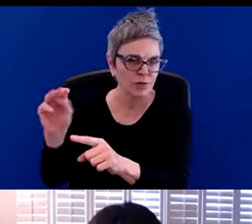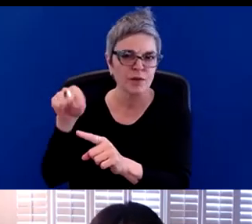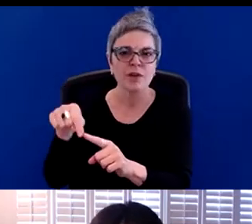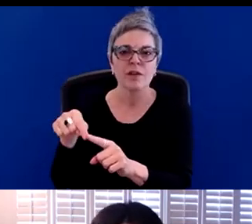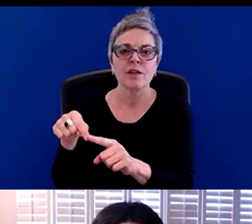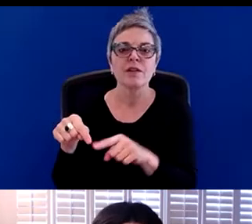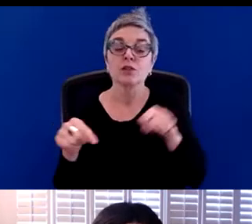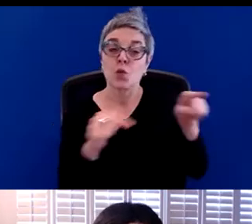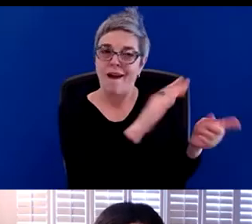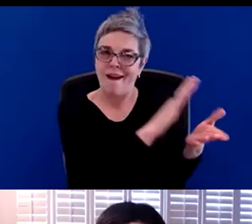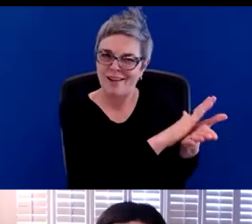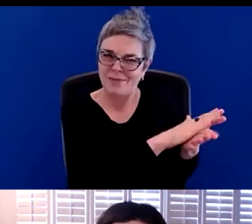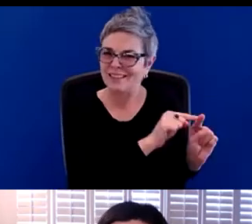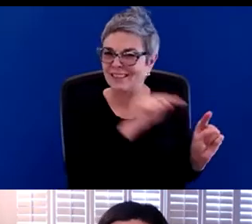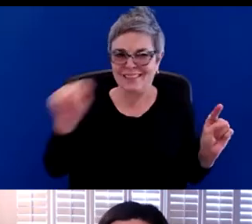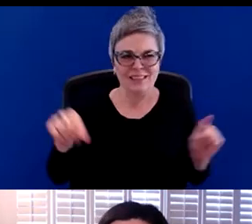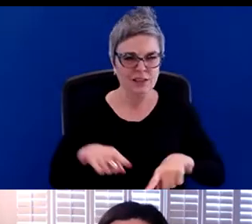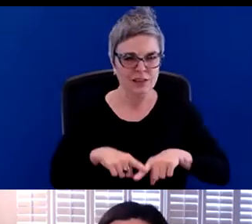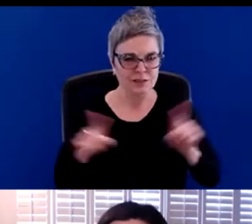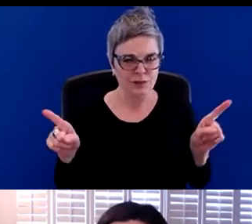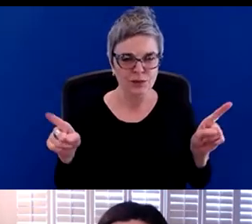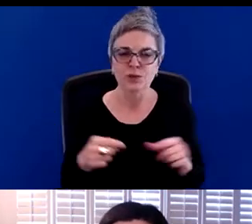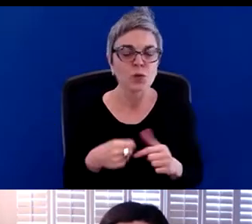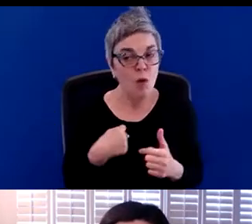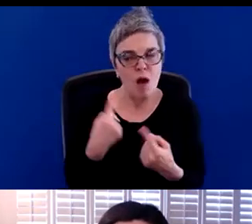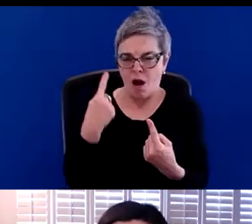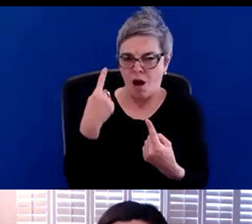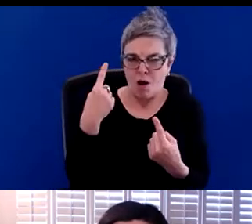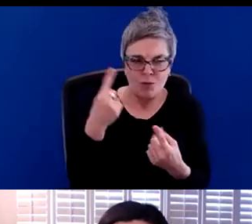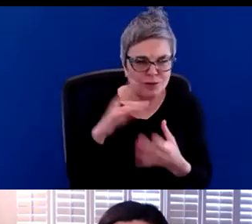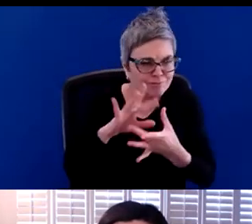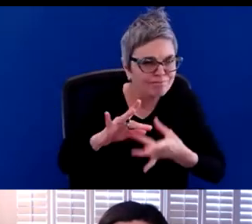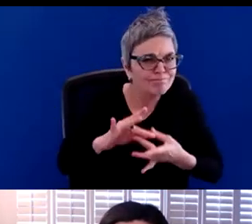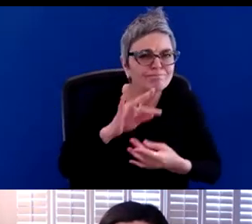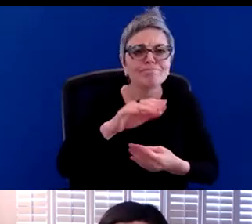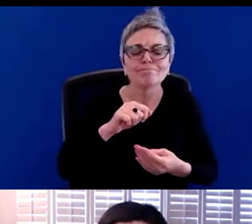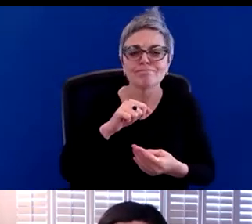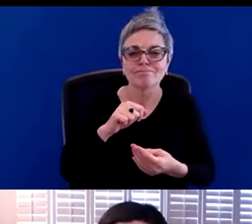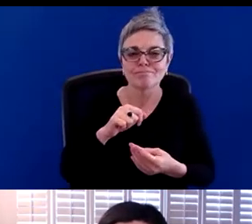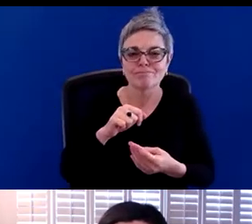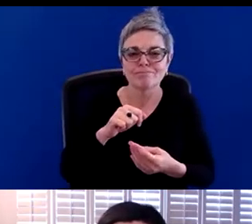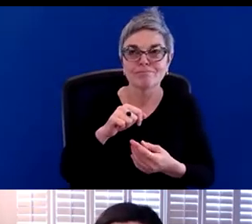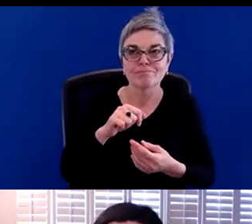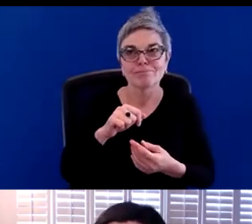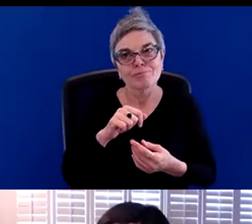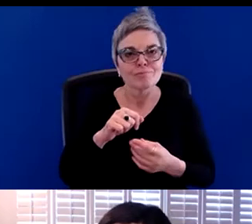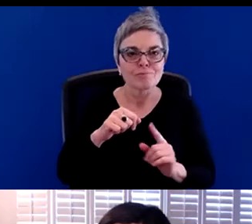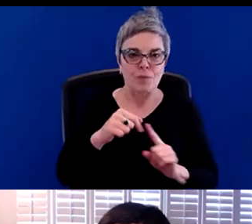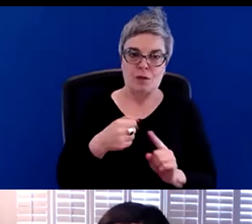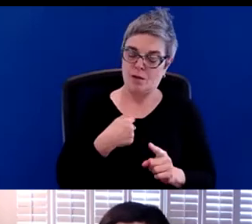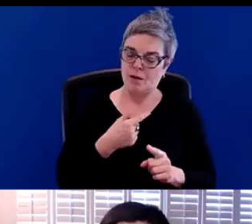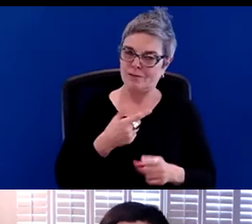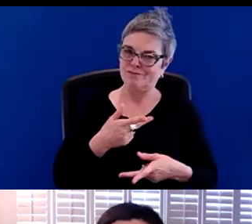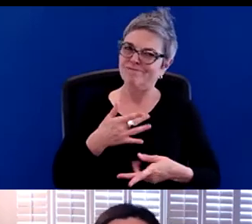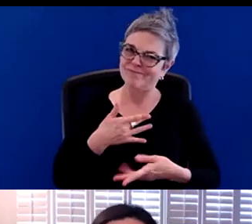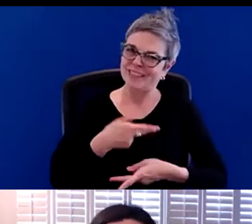this conversation, even with my registered student advisees, that I would be very careful about calling myself as an